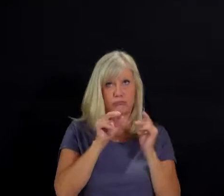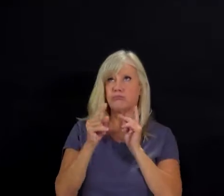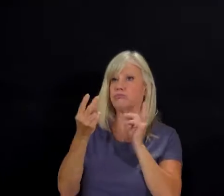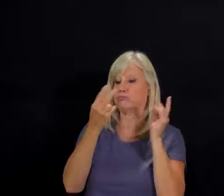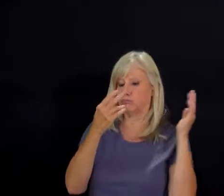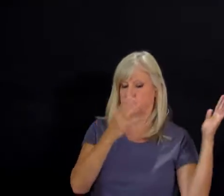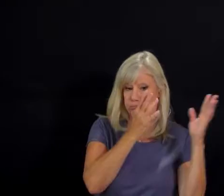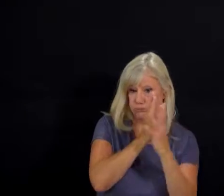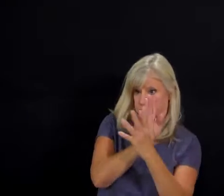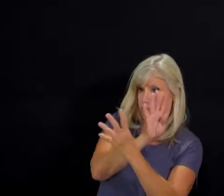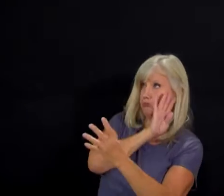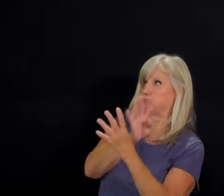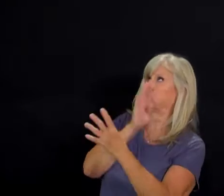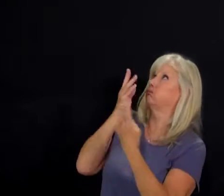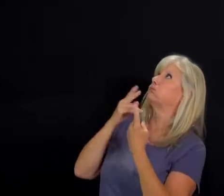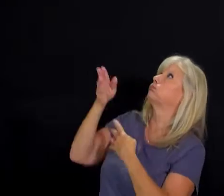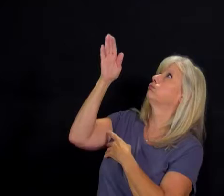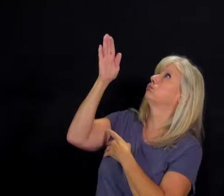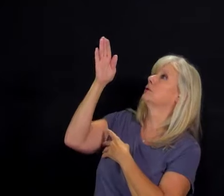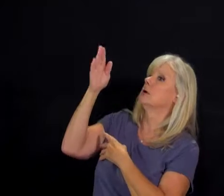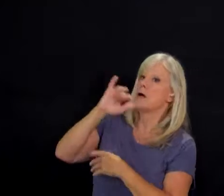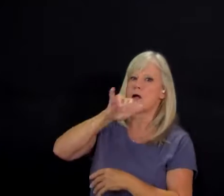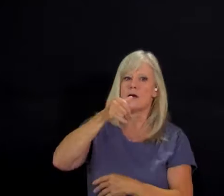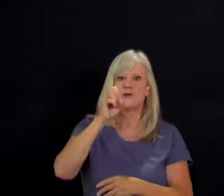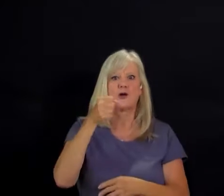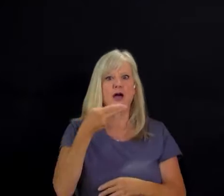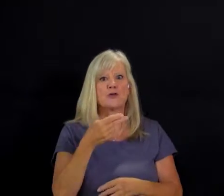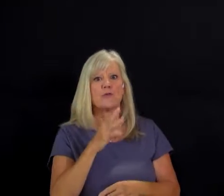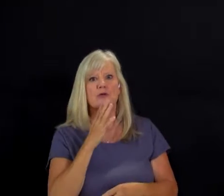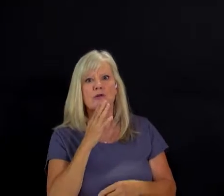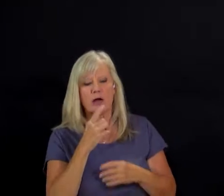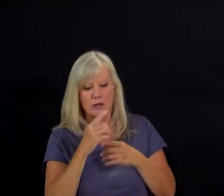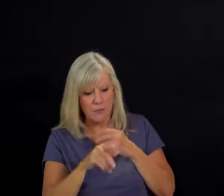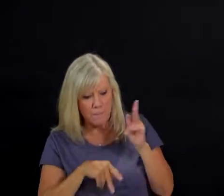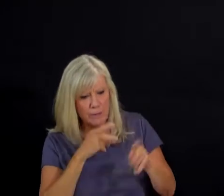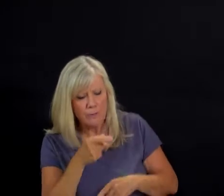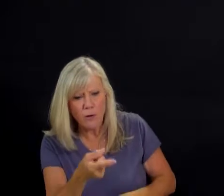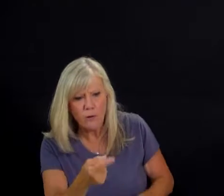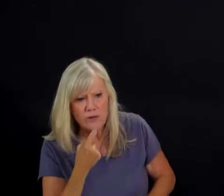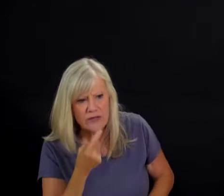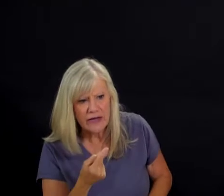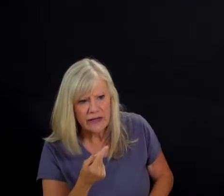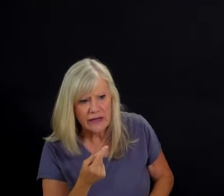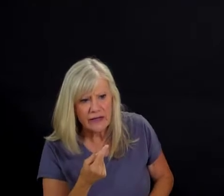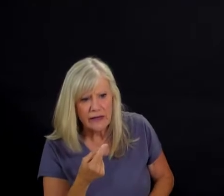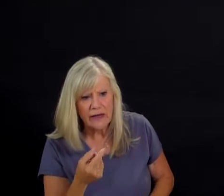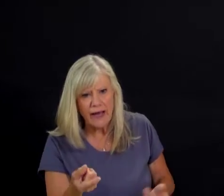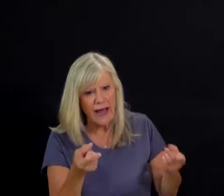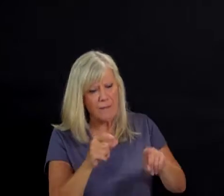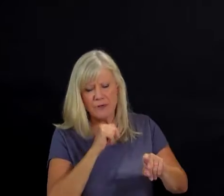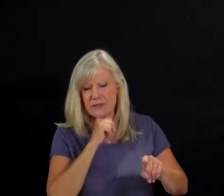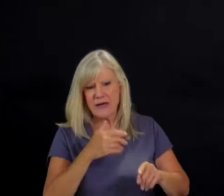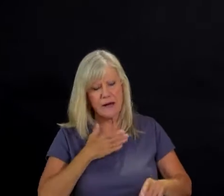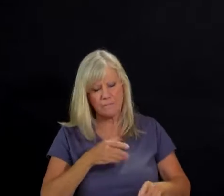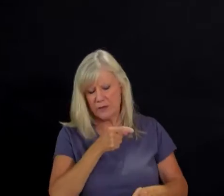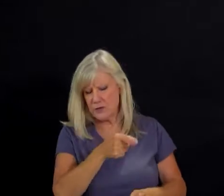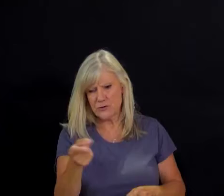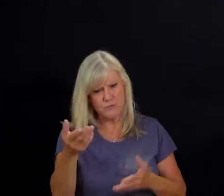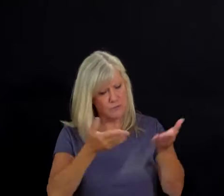God, Joshua addressed all the people. If it does not please you to serve the